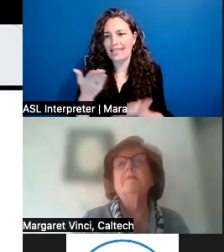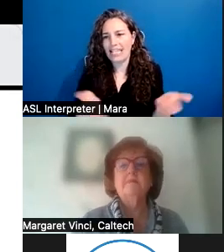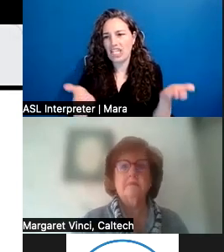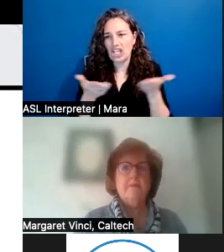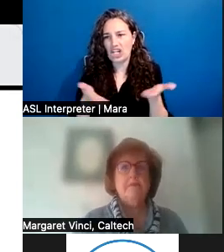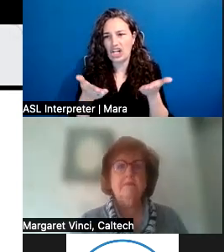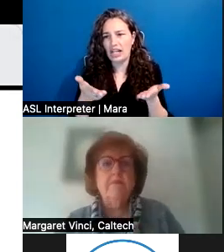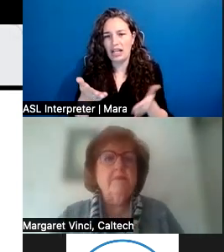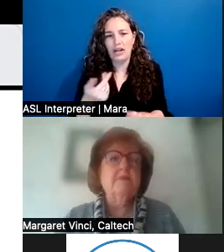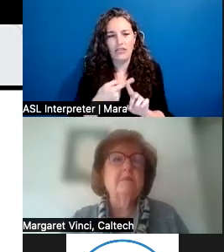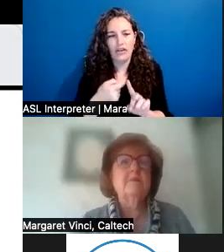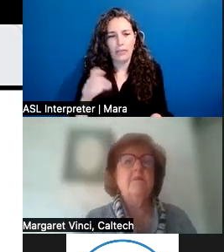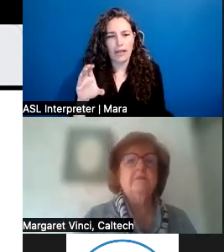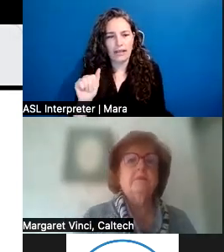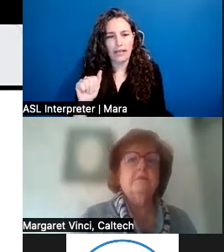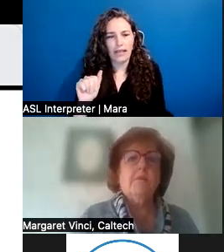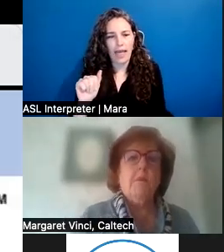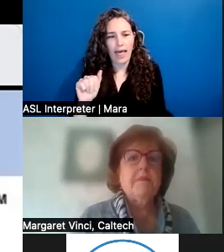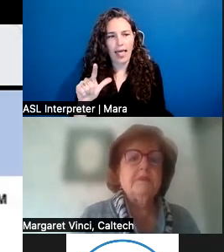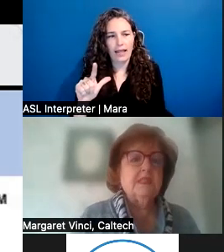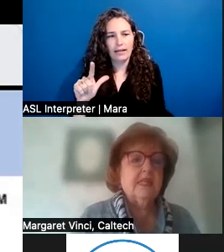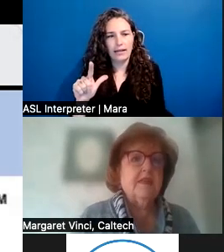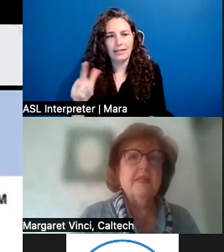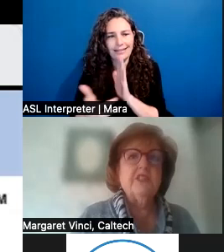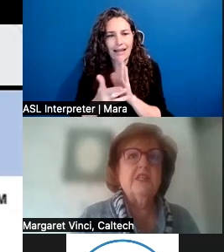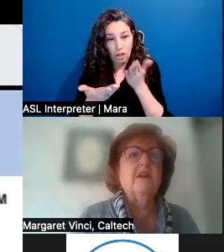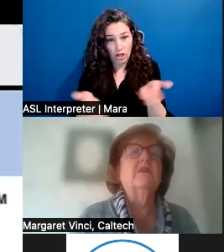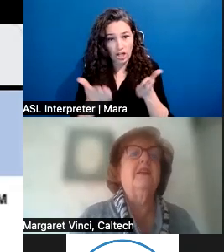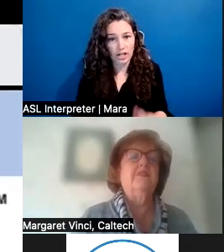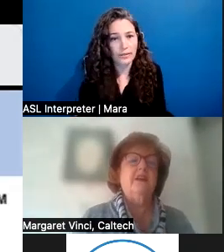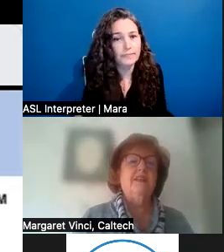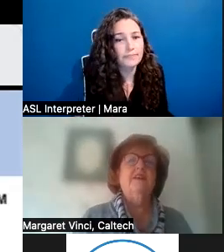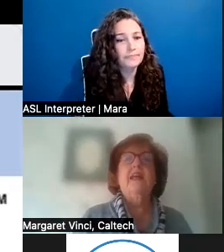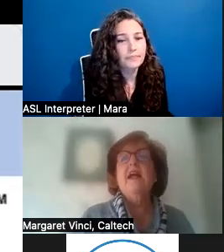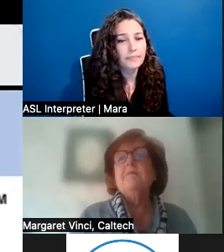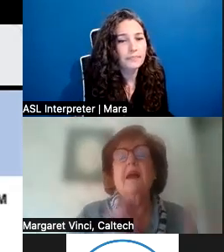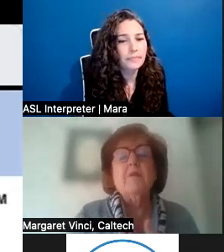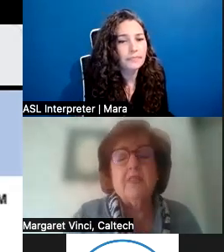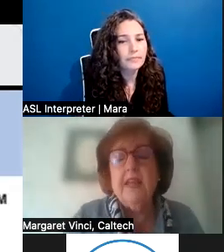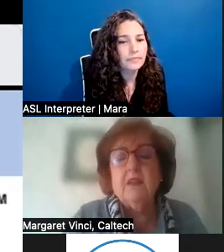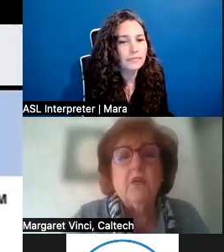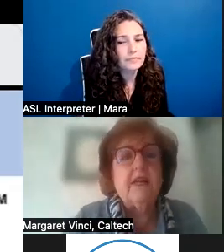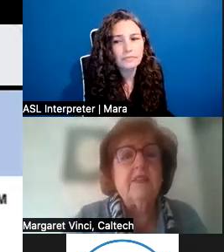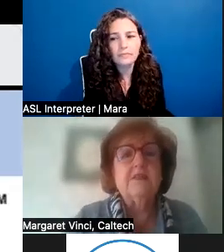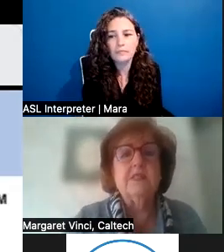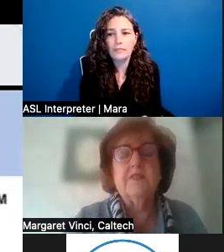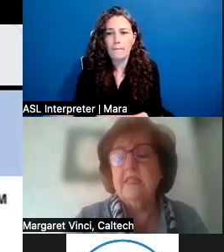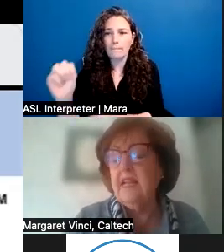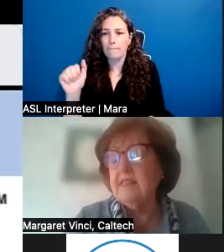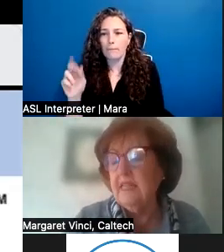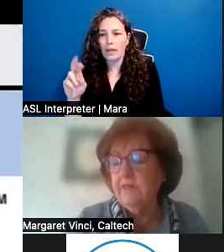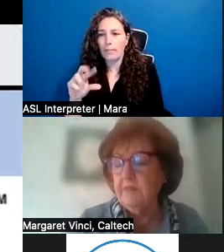Margaret Vinci from Caltech, you are up. Okay, am I share? Oh, okay, you've got it. Okay, but I want to thank Lori. This